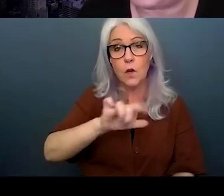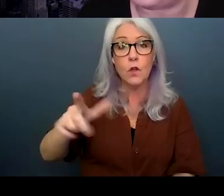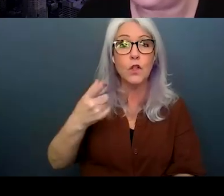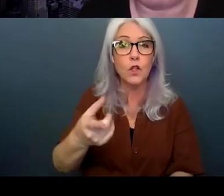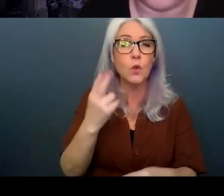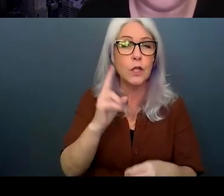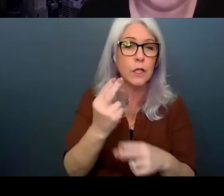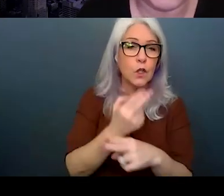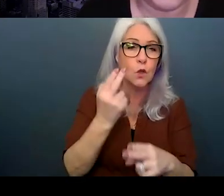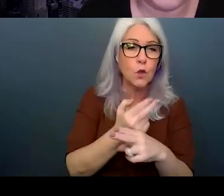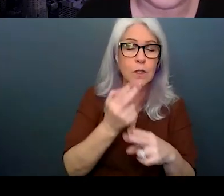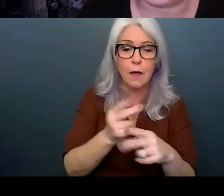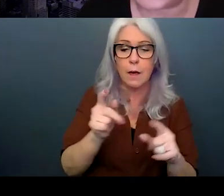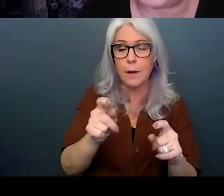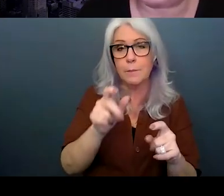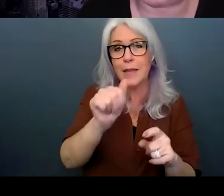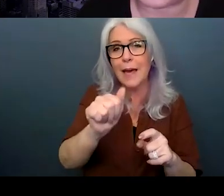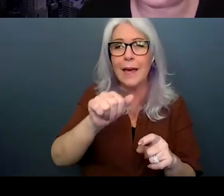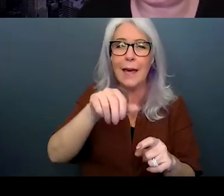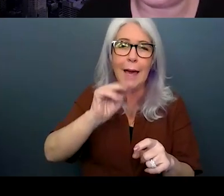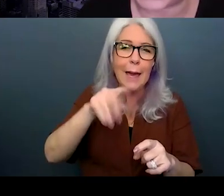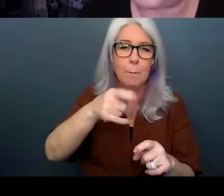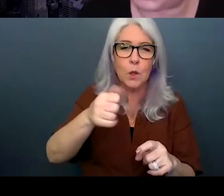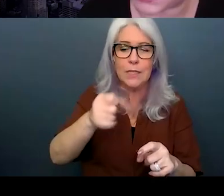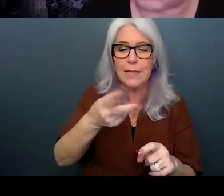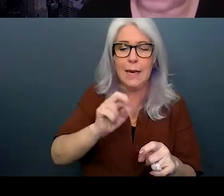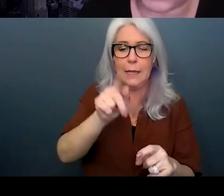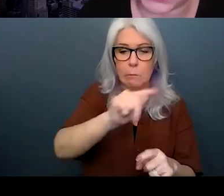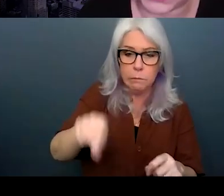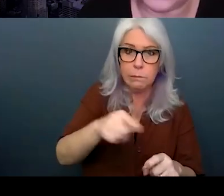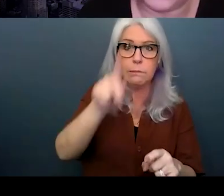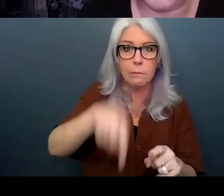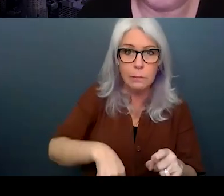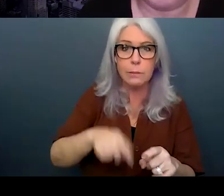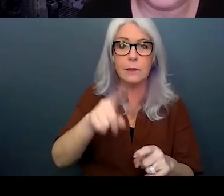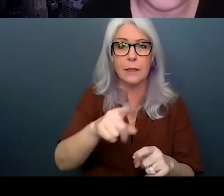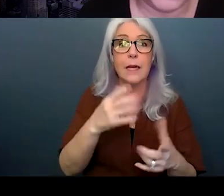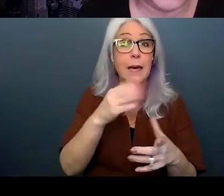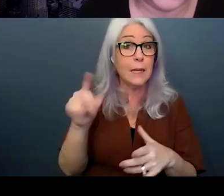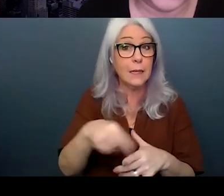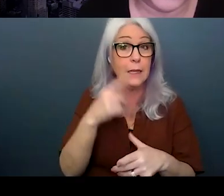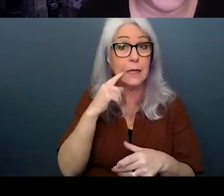that and symbol. In narrative format, you would actually write the word and.